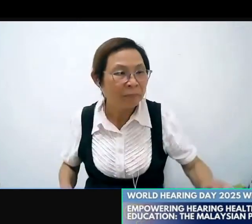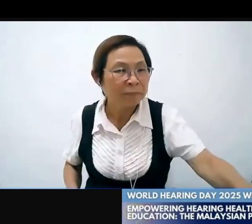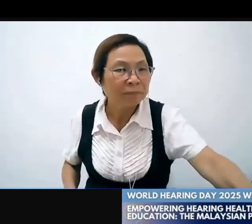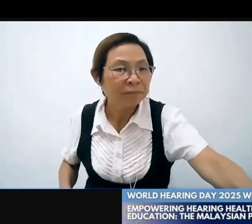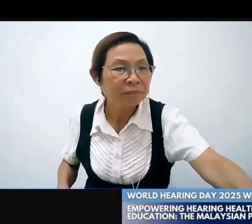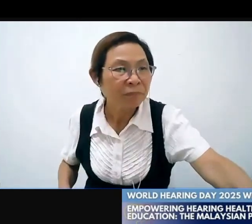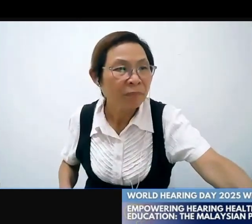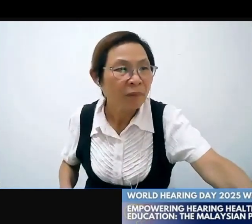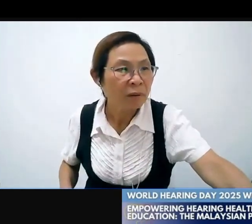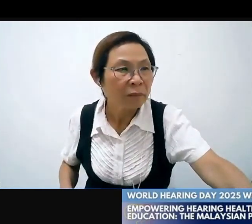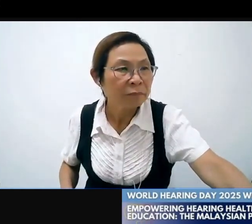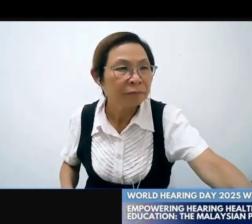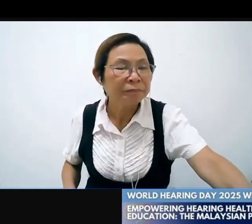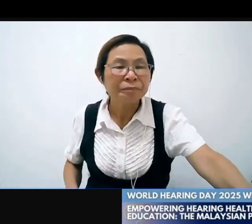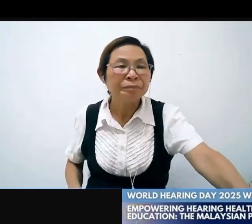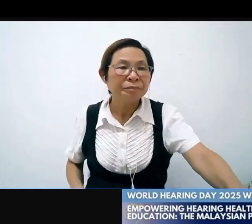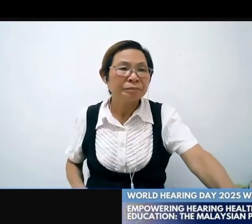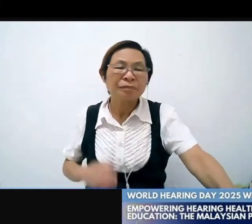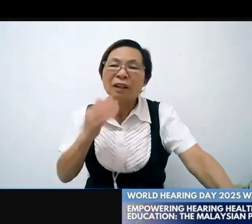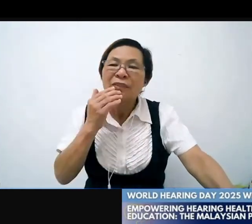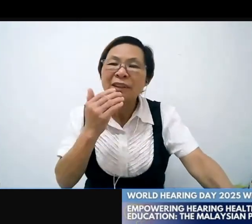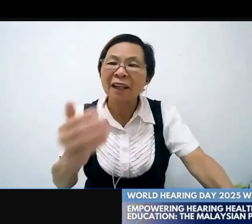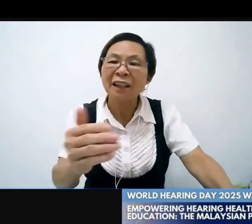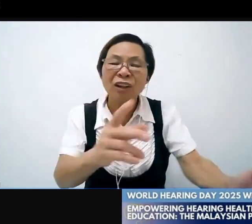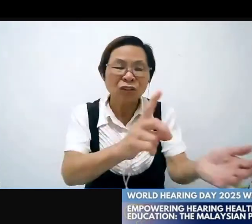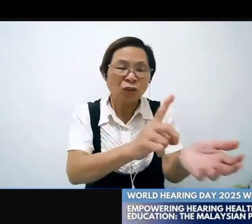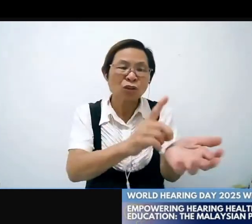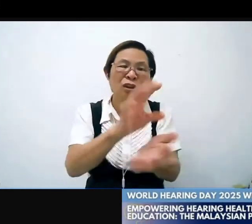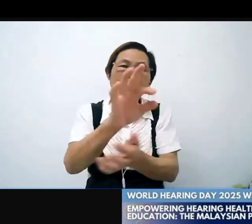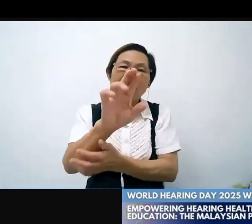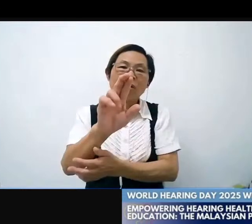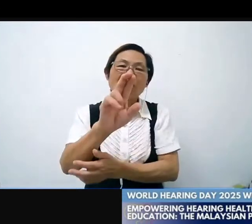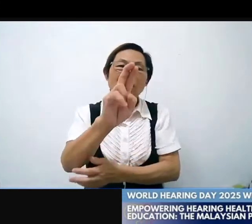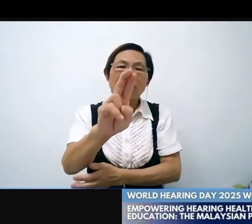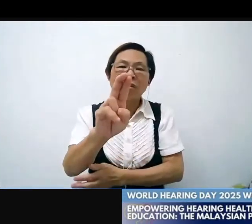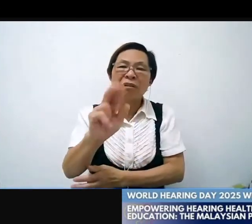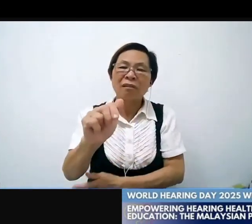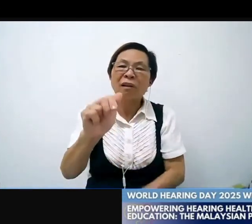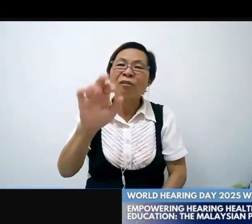Okay. Okay. Thank you, Prof. Rafidah, for that